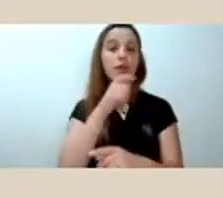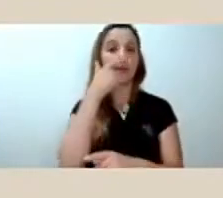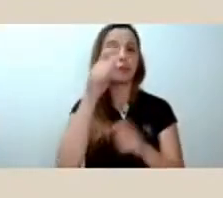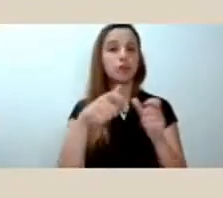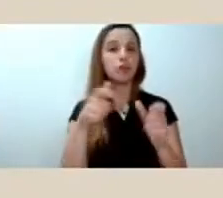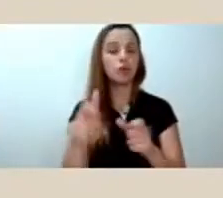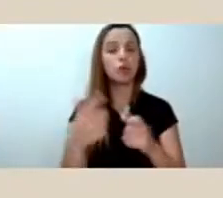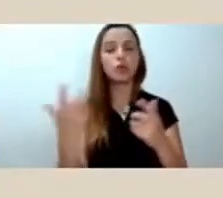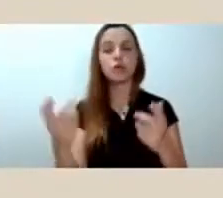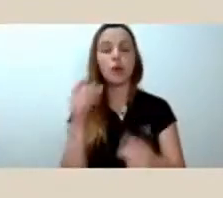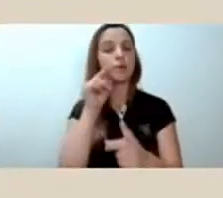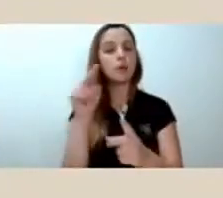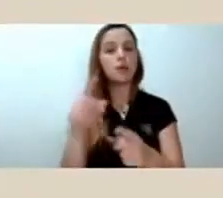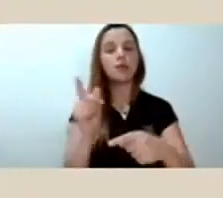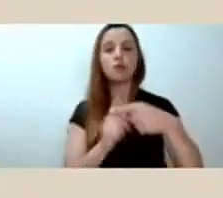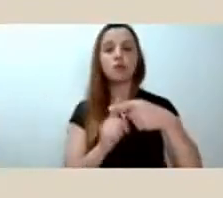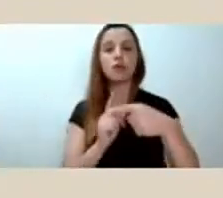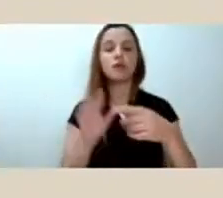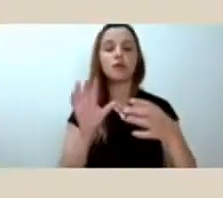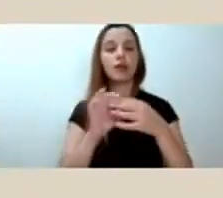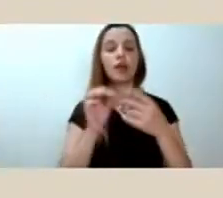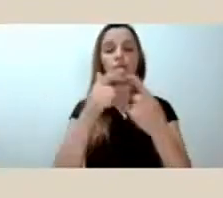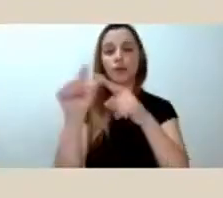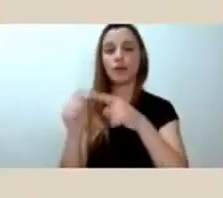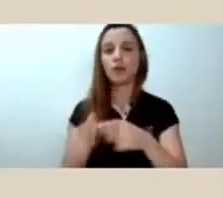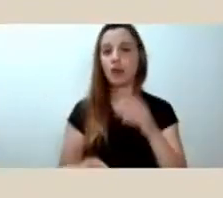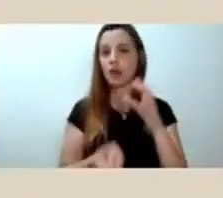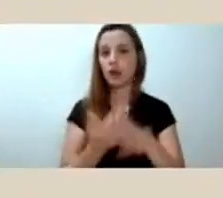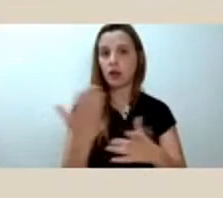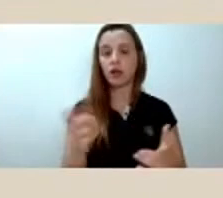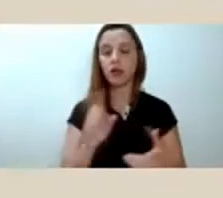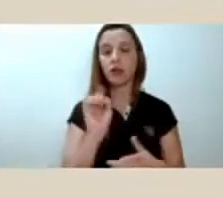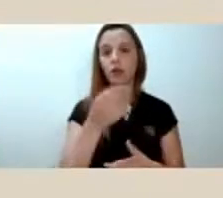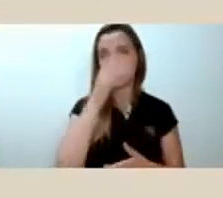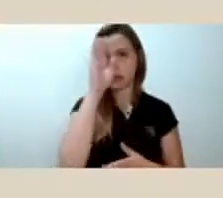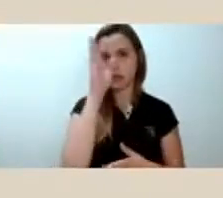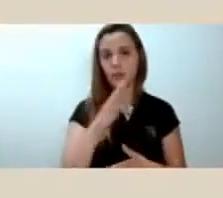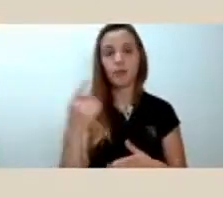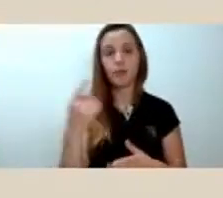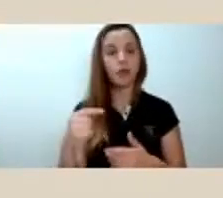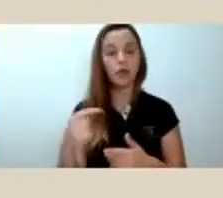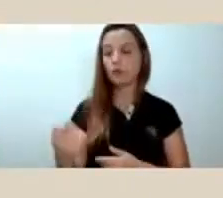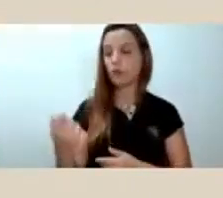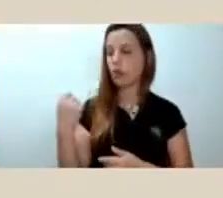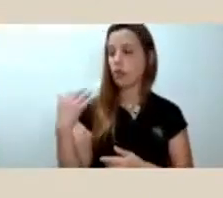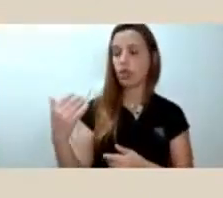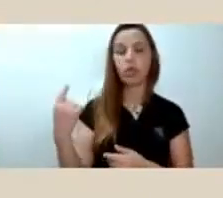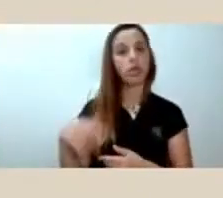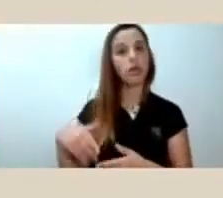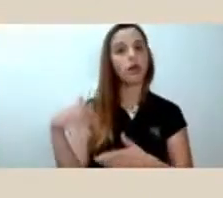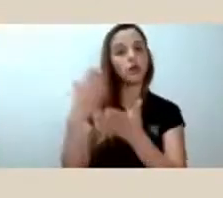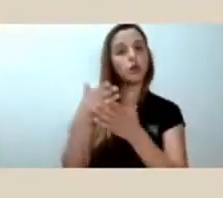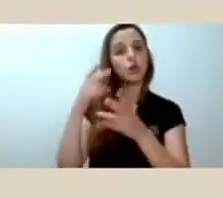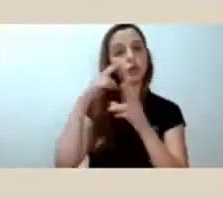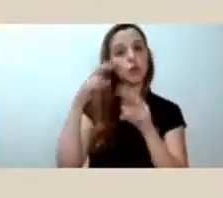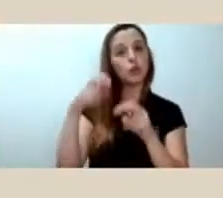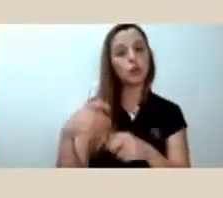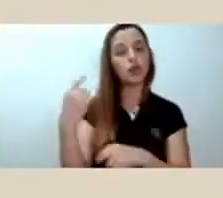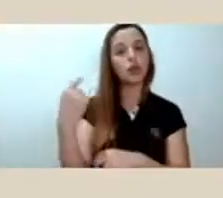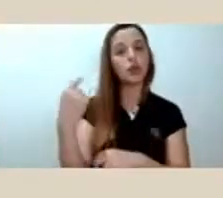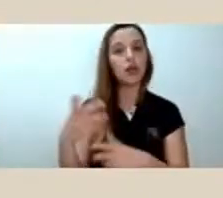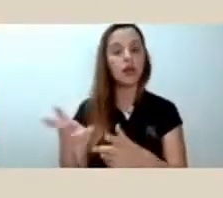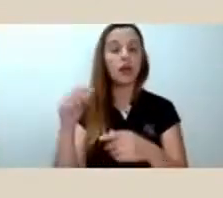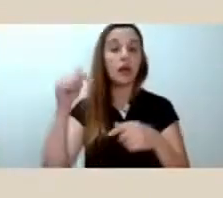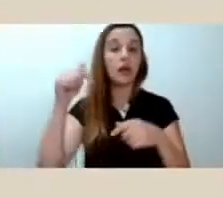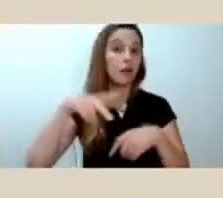views about that diversity. And we know, actually, there's a recent study conducted in Portugal